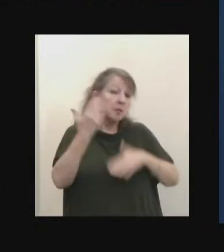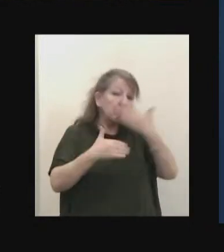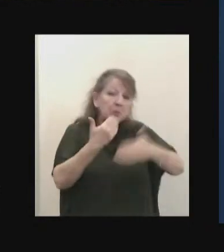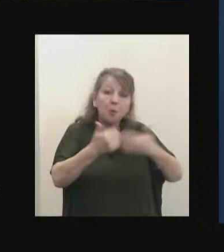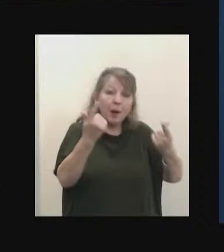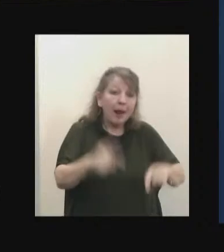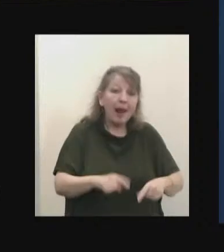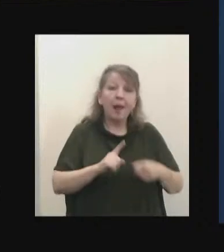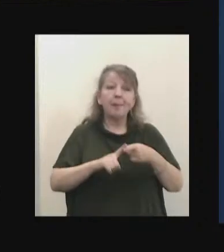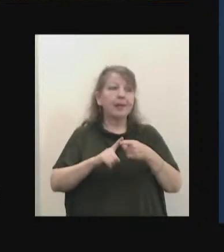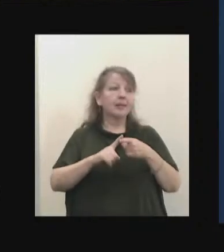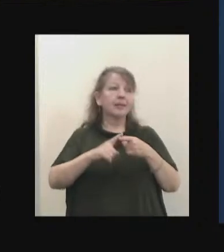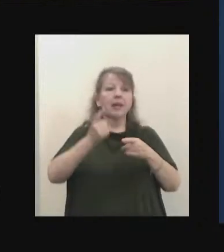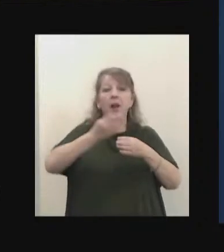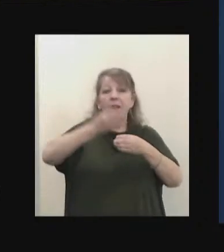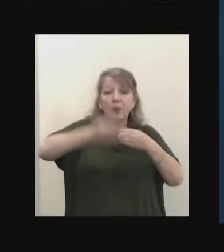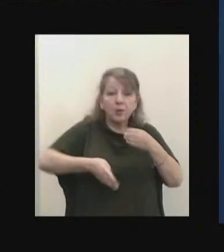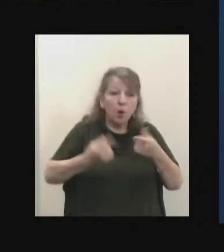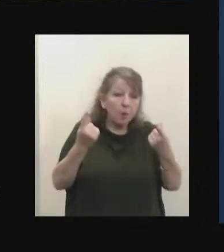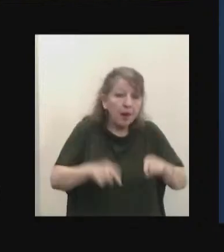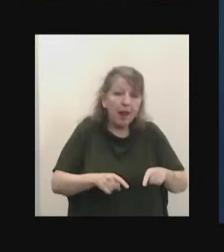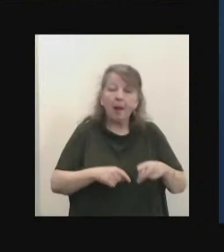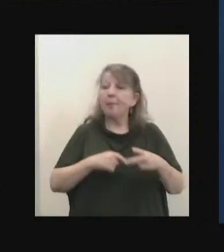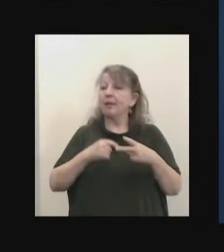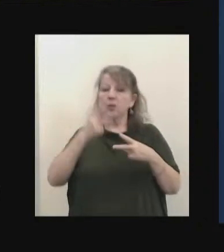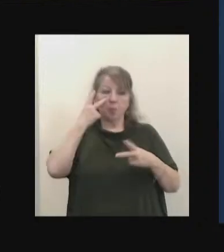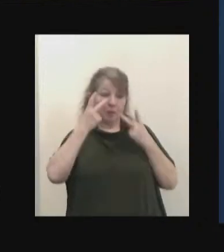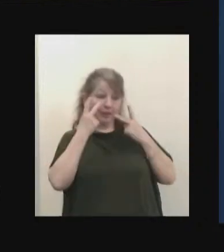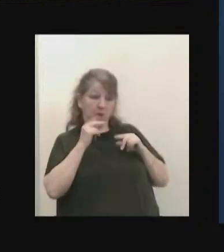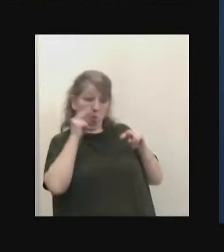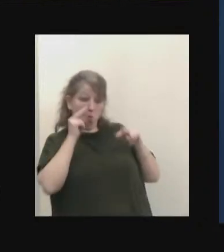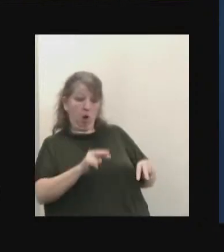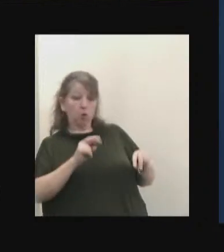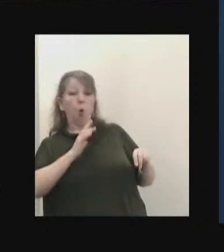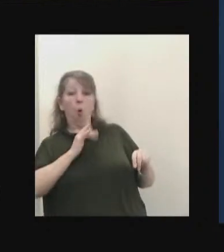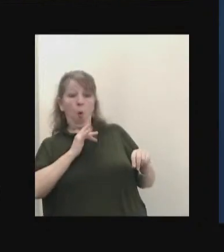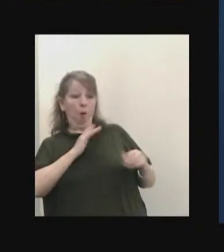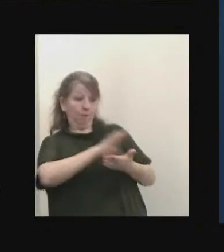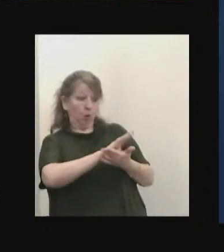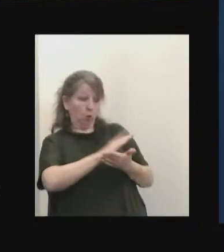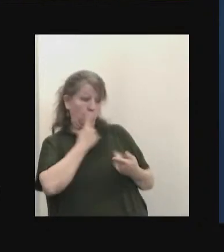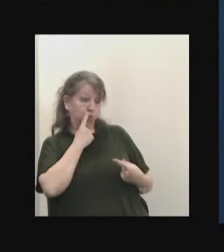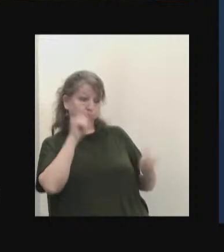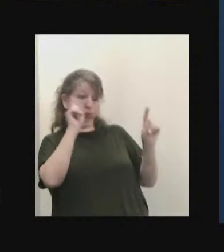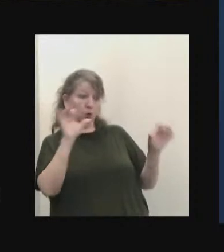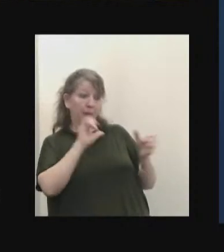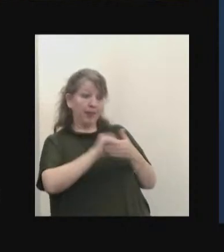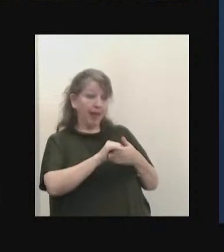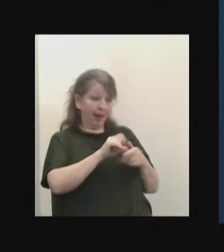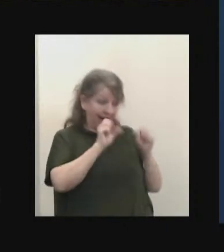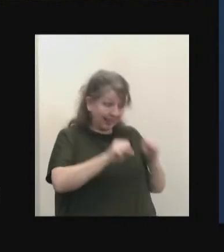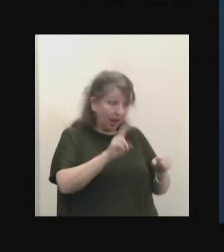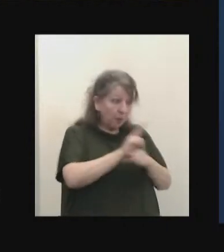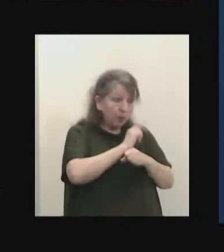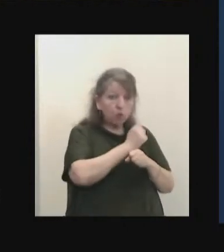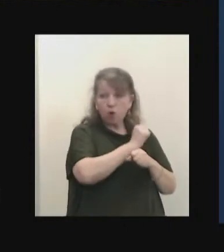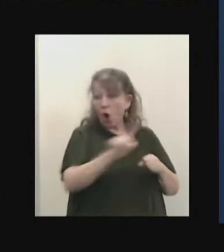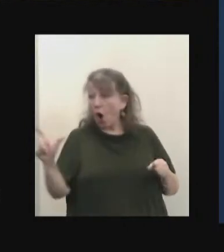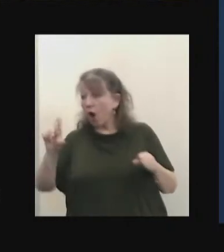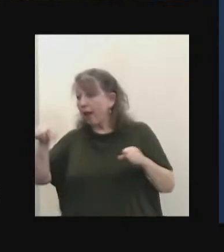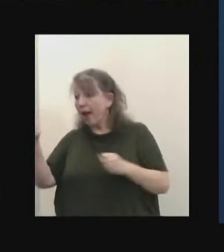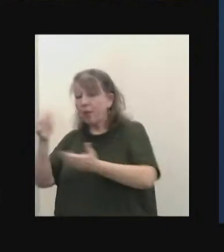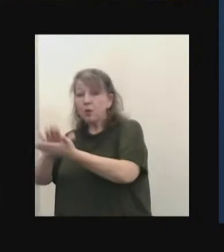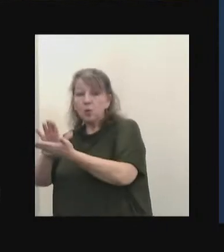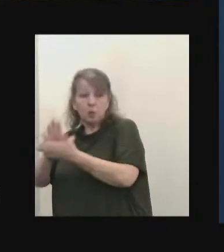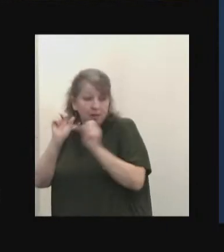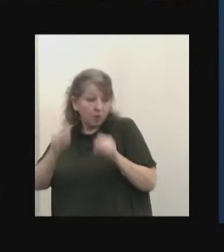outcome variables to see if this works, if the school can do it, if this is scalable to the rest of Erie County, to see if we will be able to